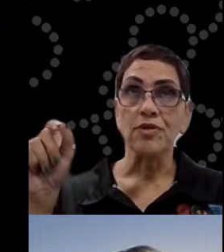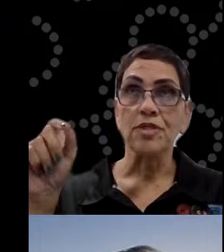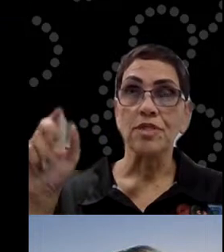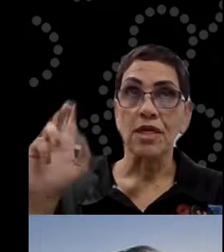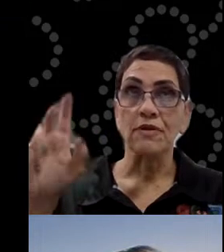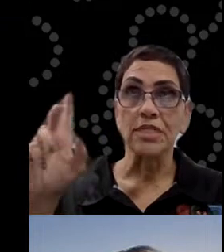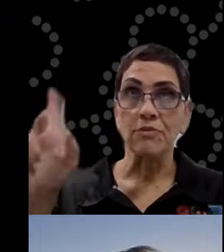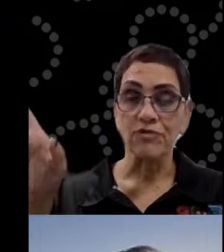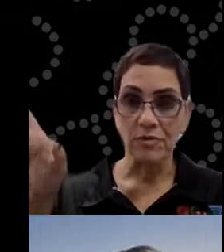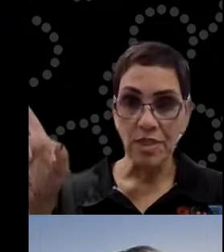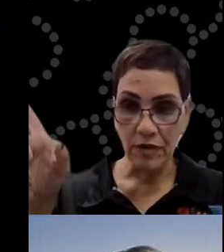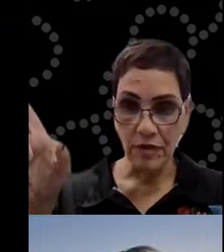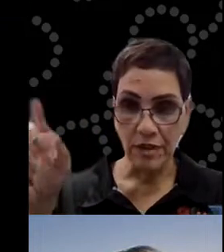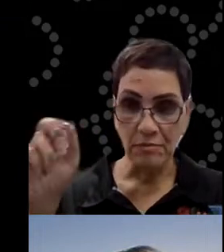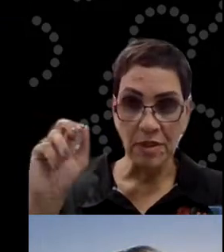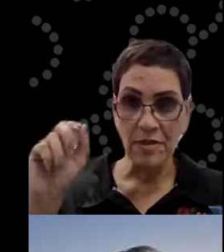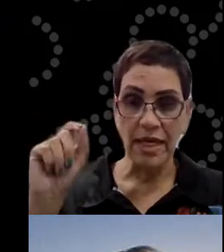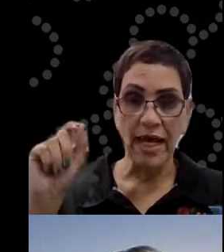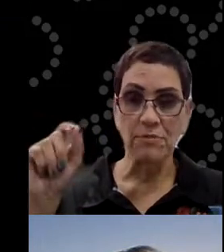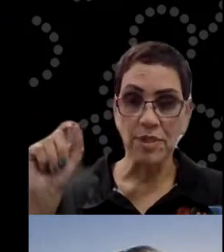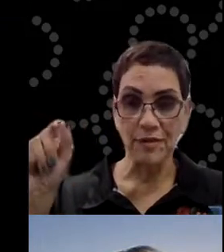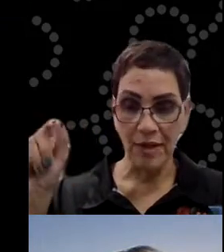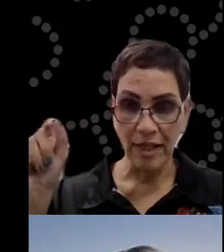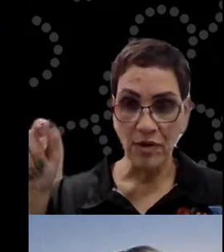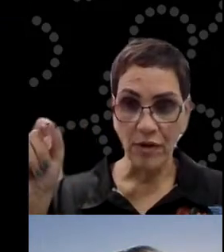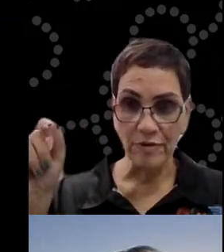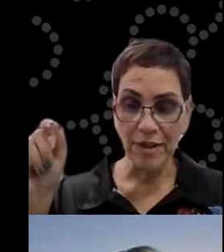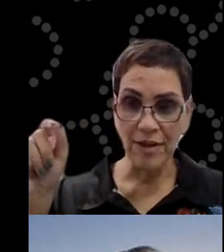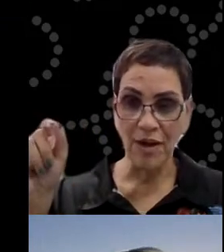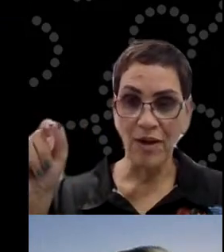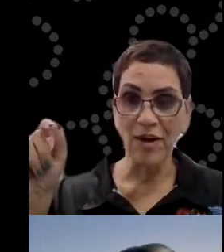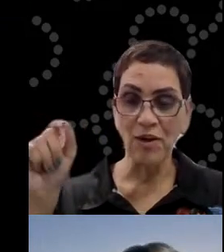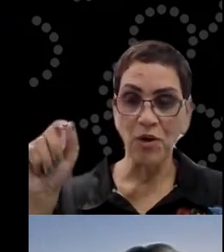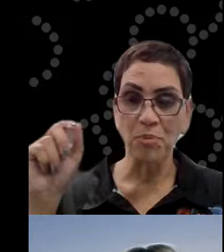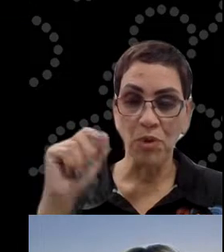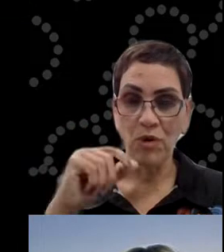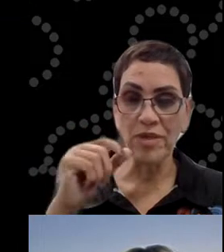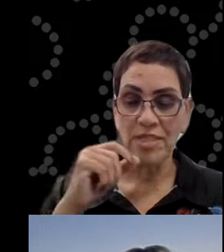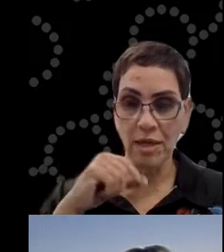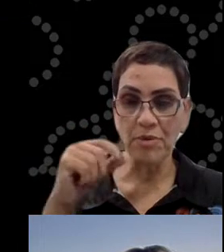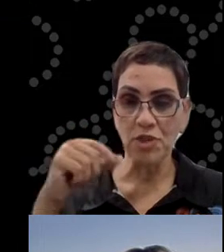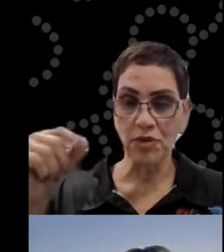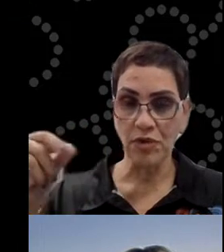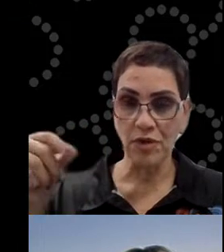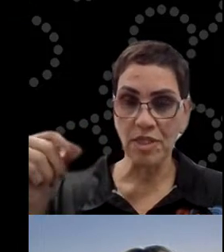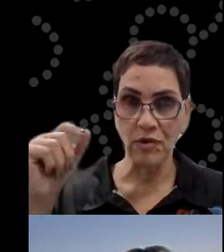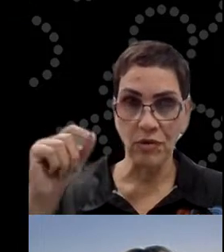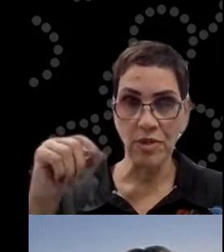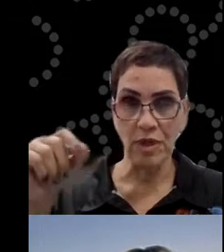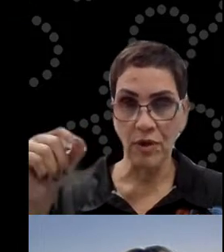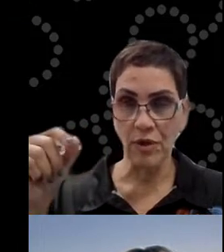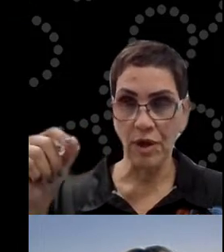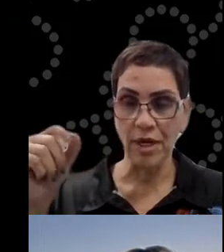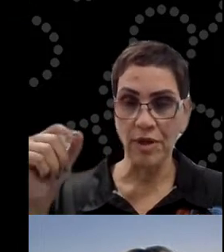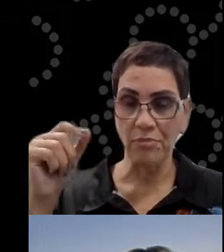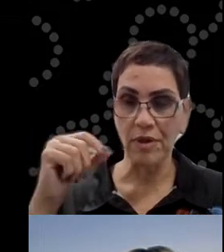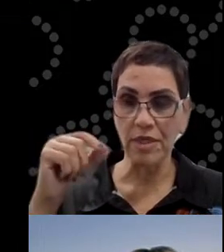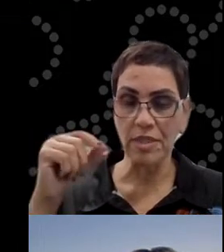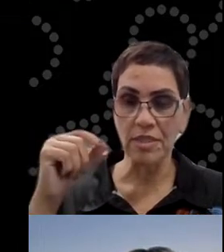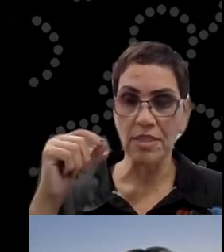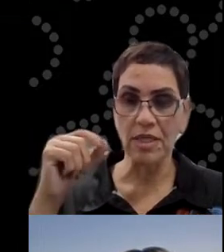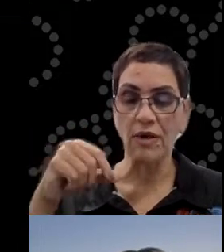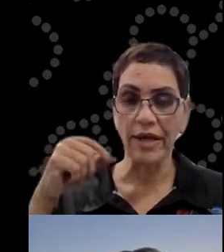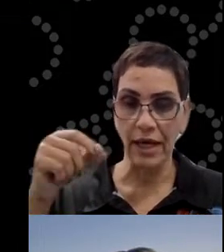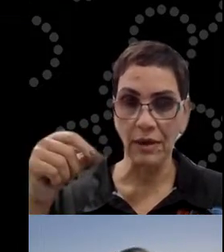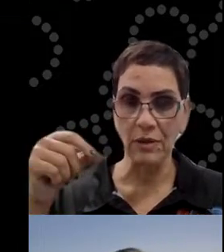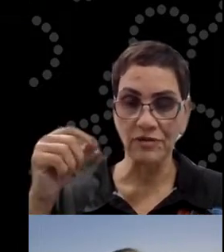Torres Strait Islander nurses are exempt from this learning, because they absolutely are not. And I learnt more as an Aboriginal nurse, and I also learnt about